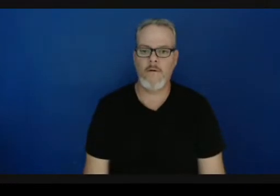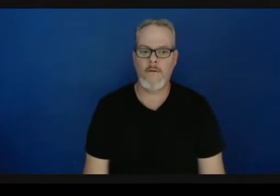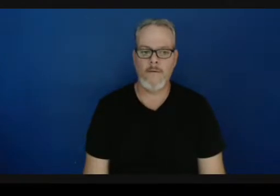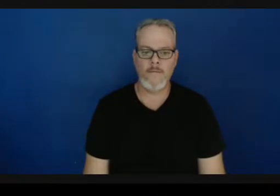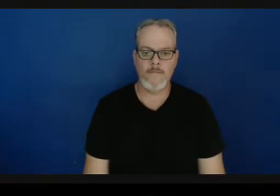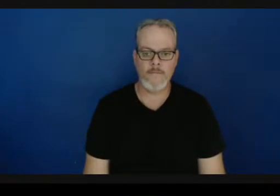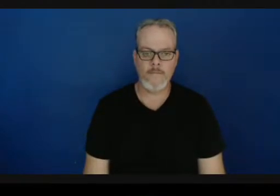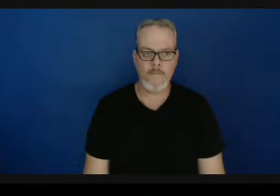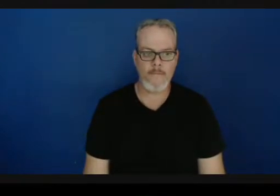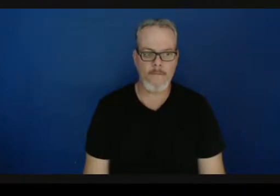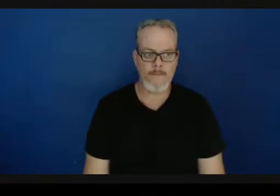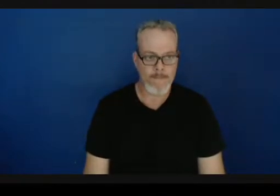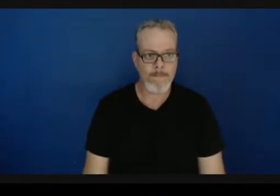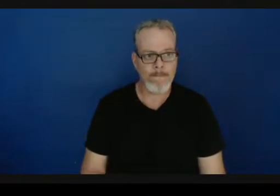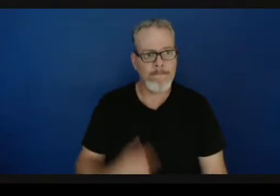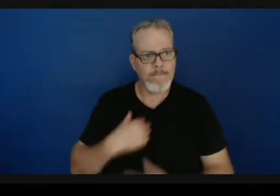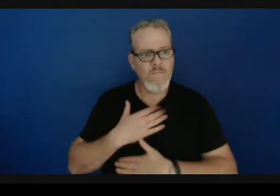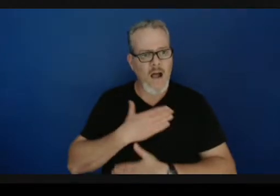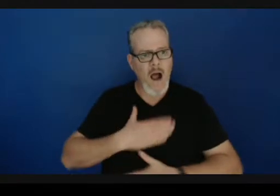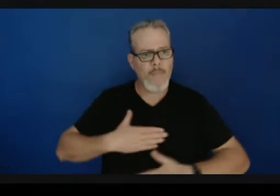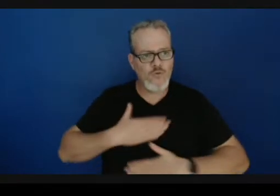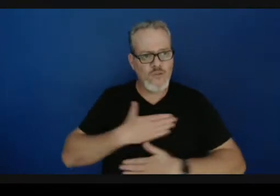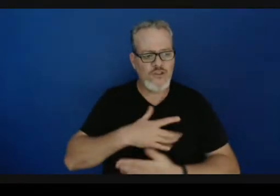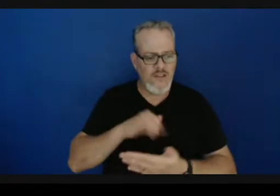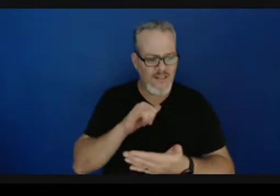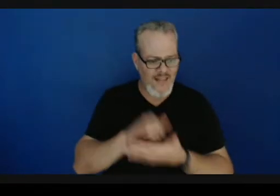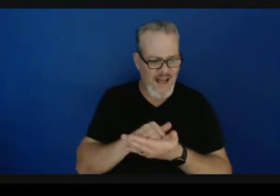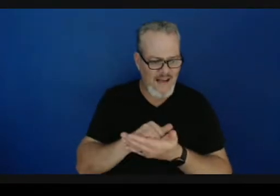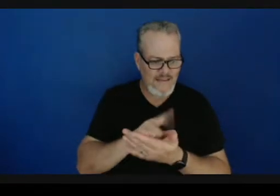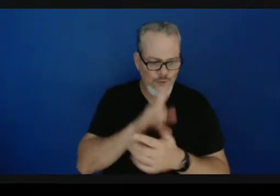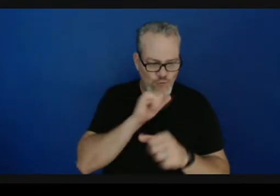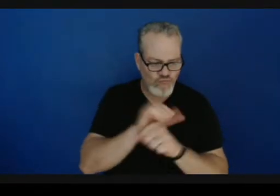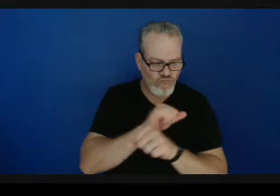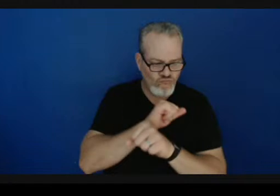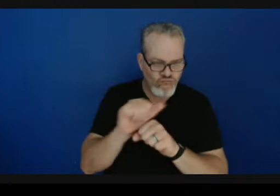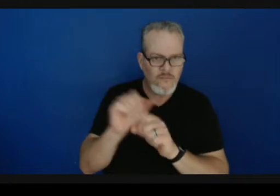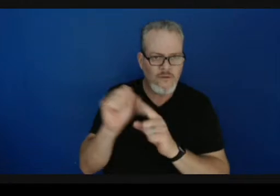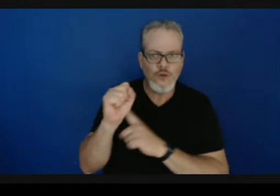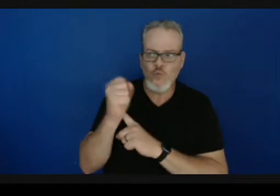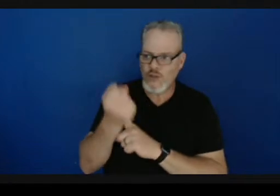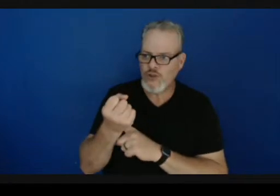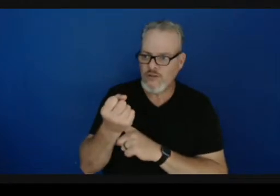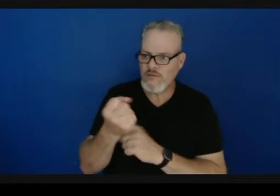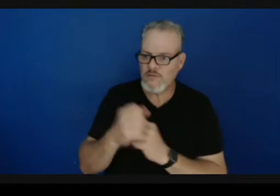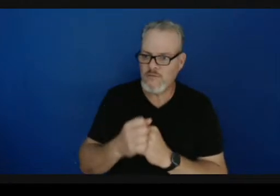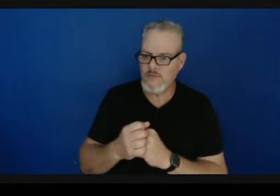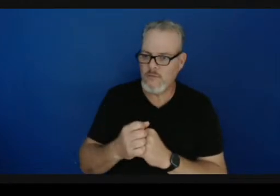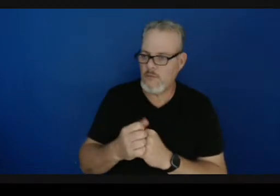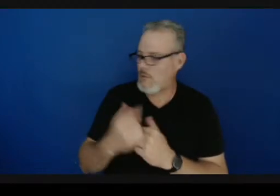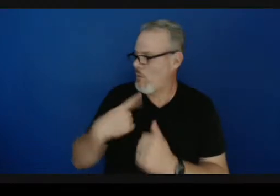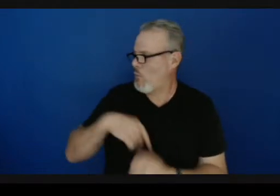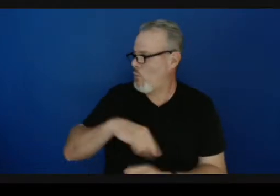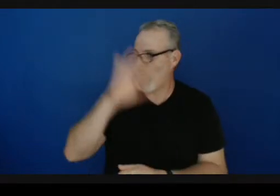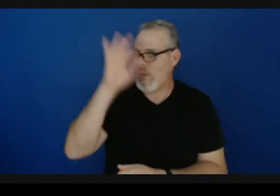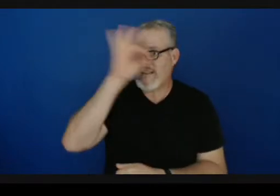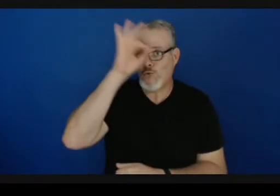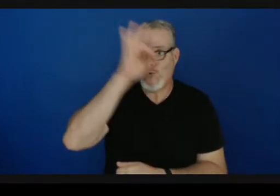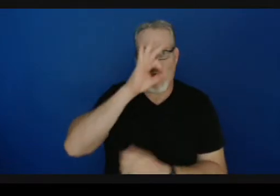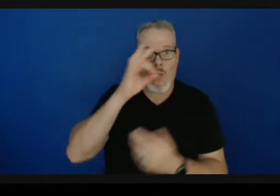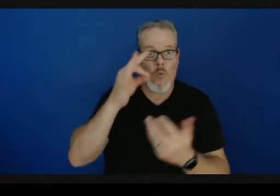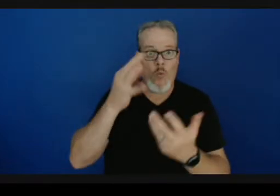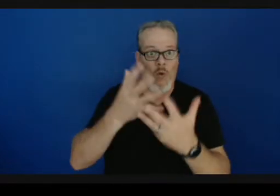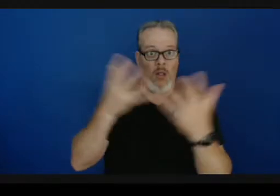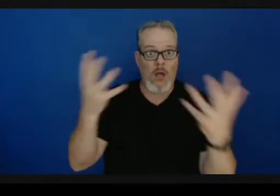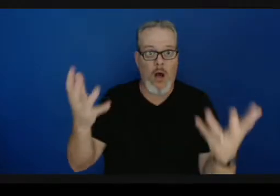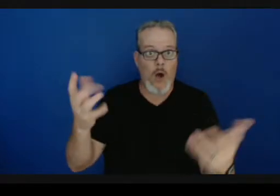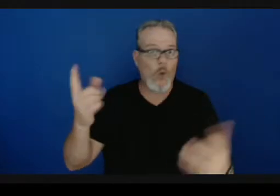just I appreciate that, because it was just the reality of the situation at the time. When we didn't know all that much, we had heard that